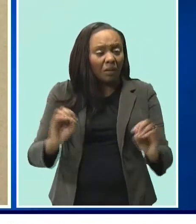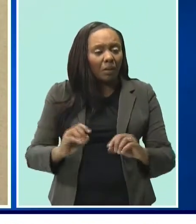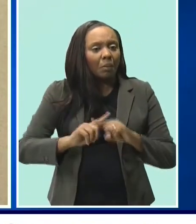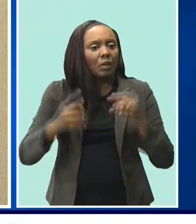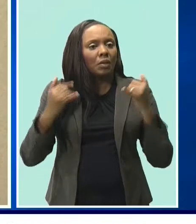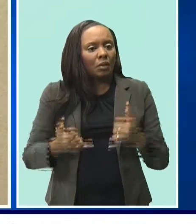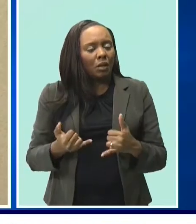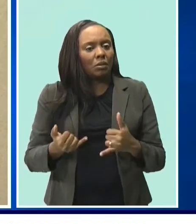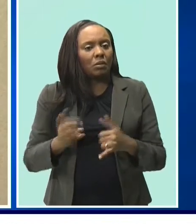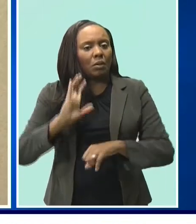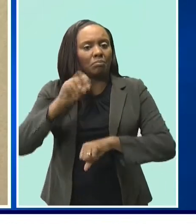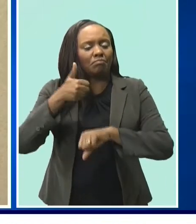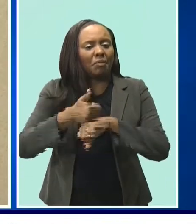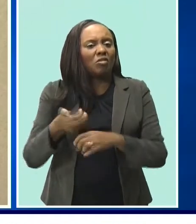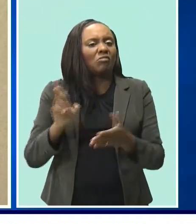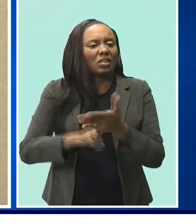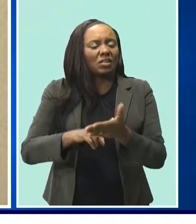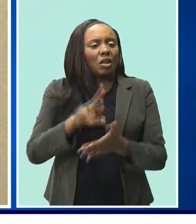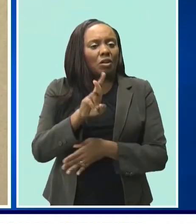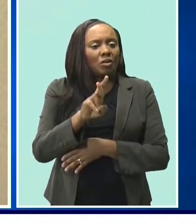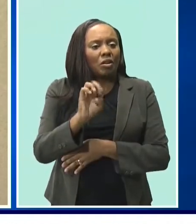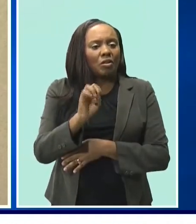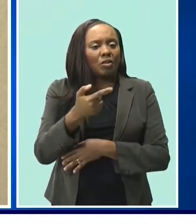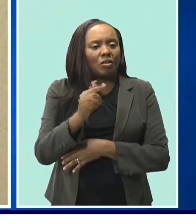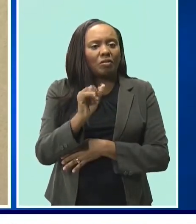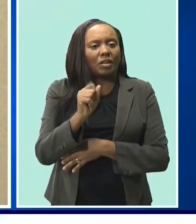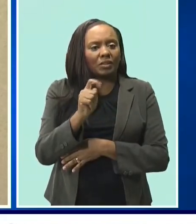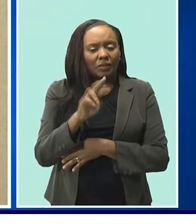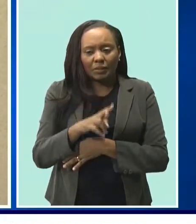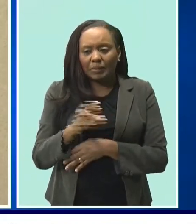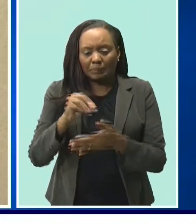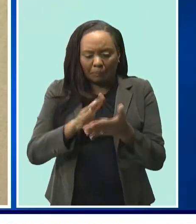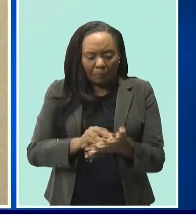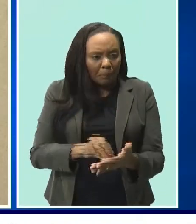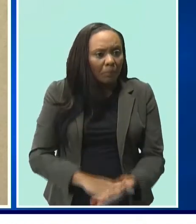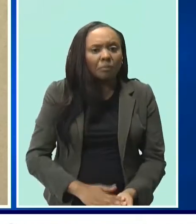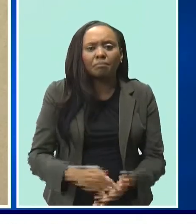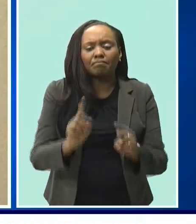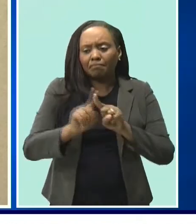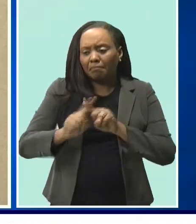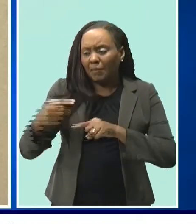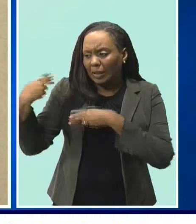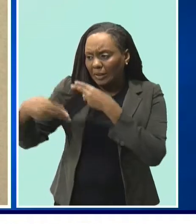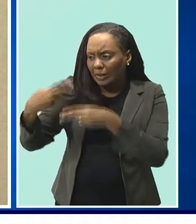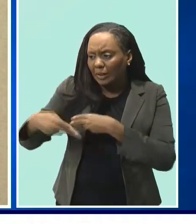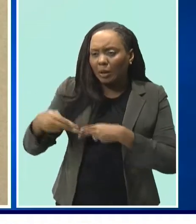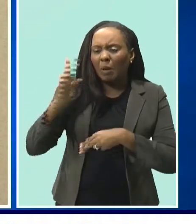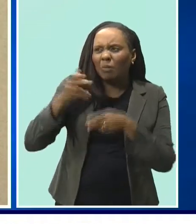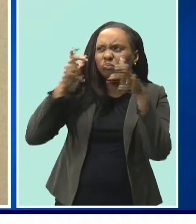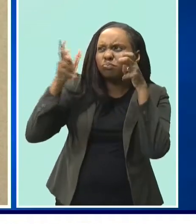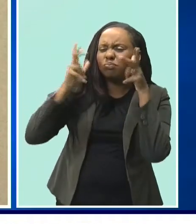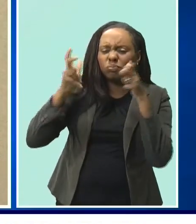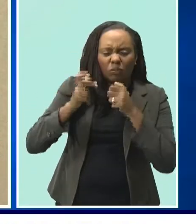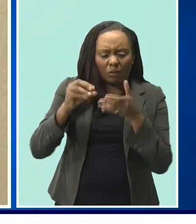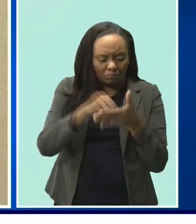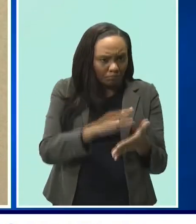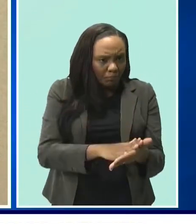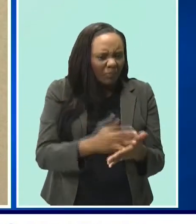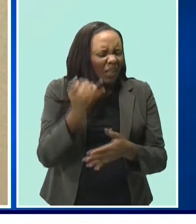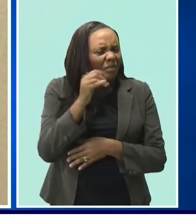nothing for granted. Nurses have come in for high praise locally and across the globe on International Nurses